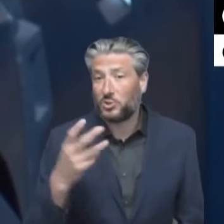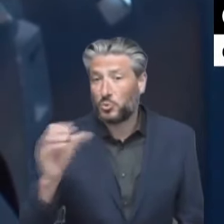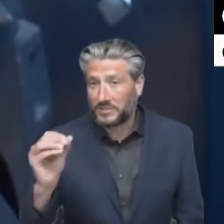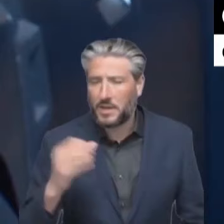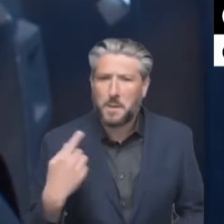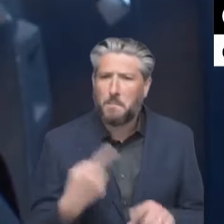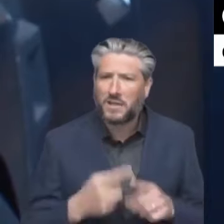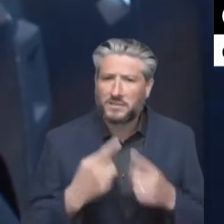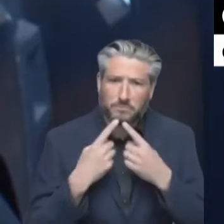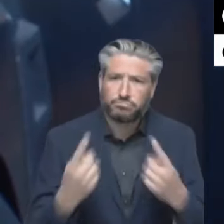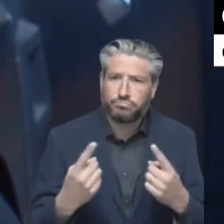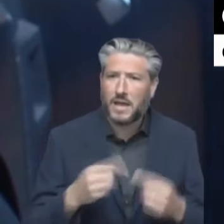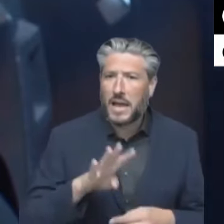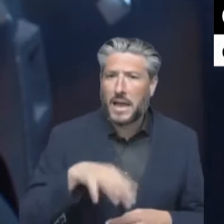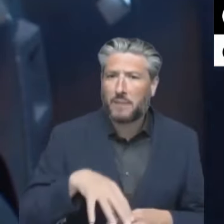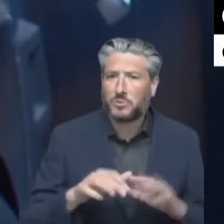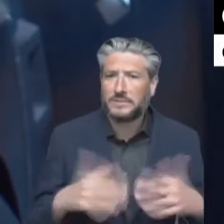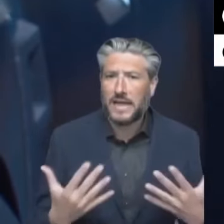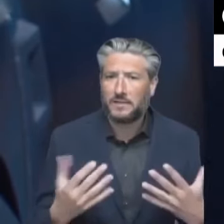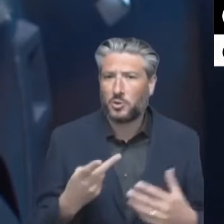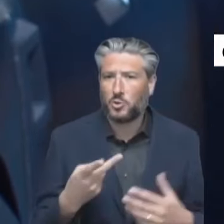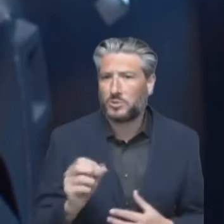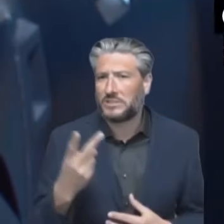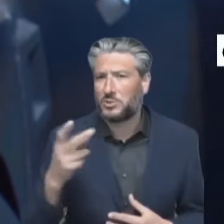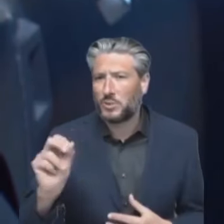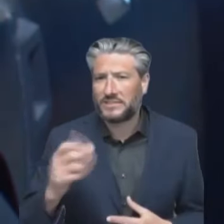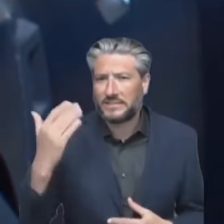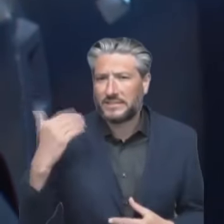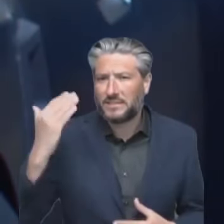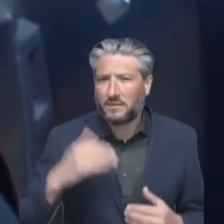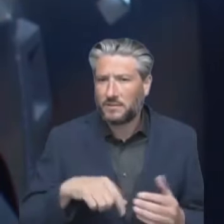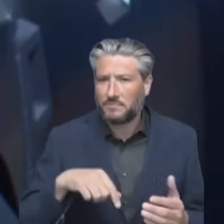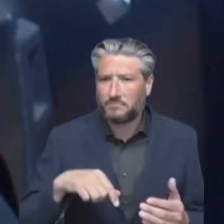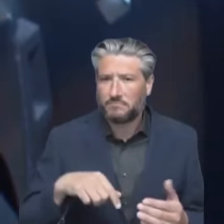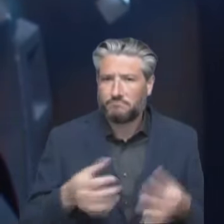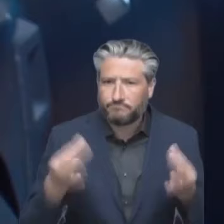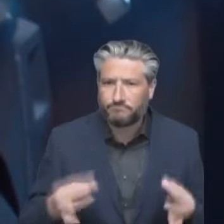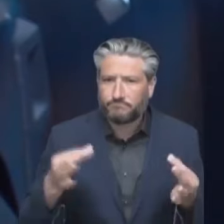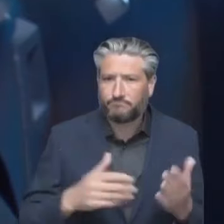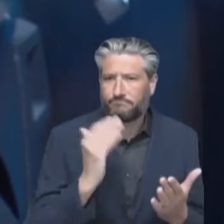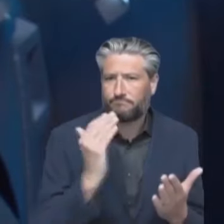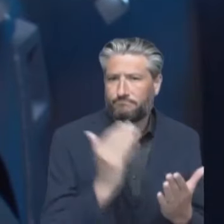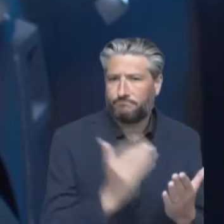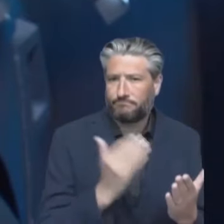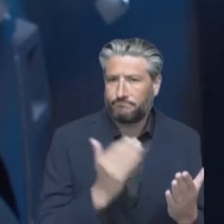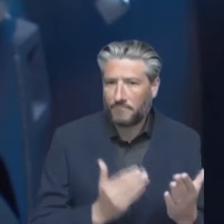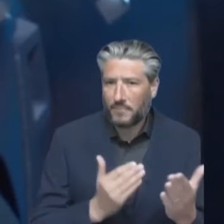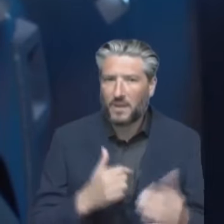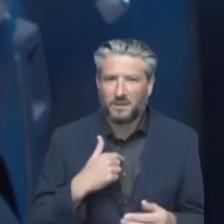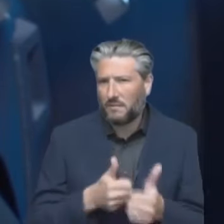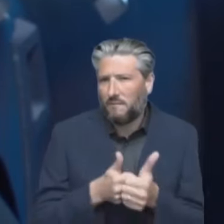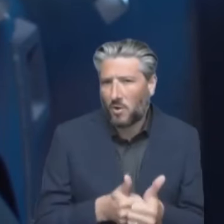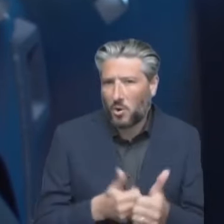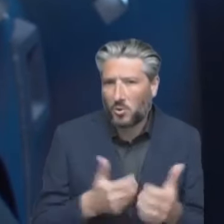as modified and indeed extended in particular by the Ordinance of December 2, 2020, and indeed the Decree of March